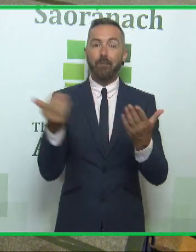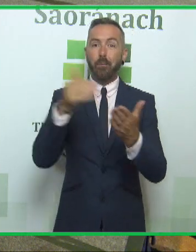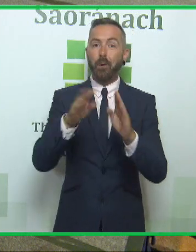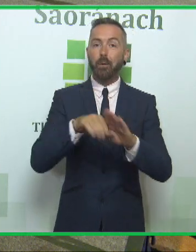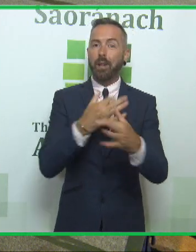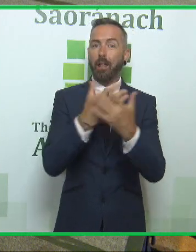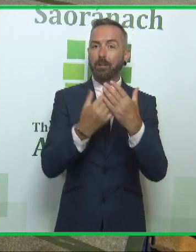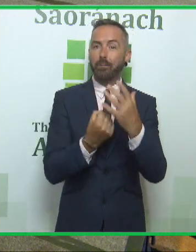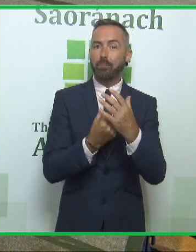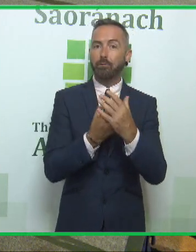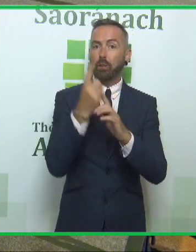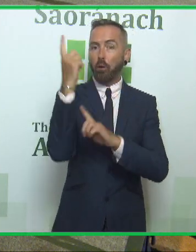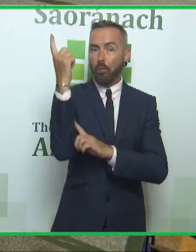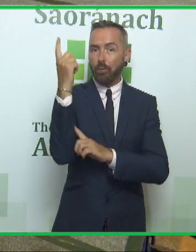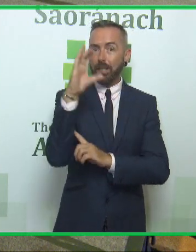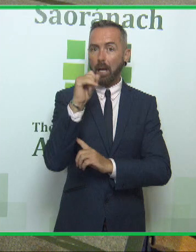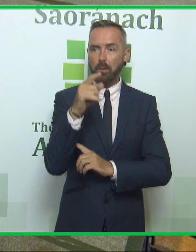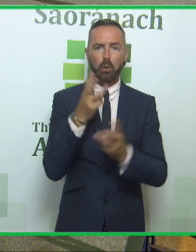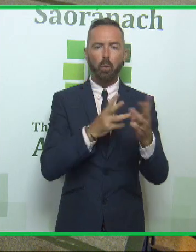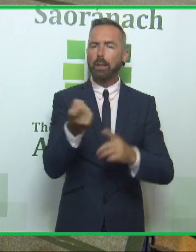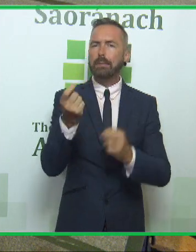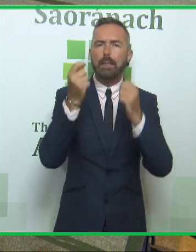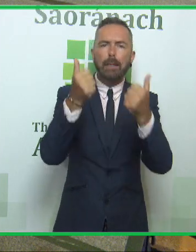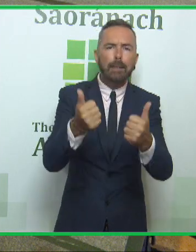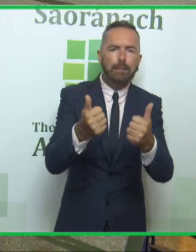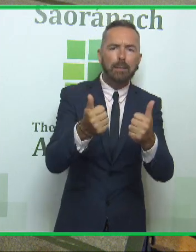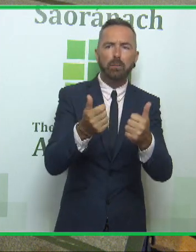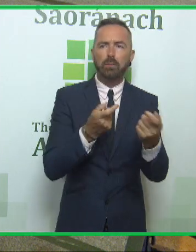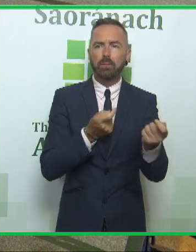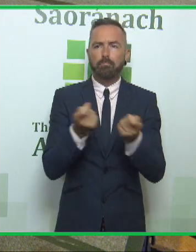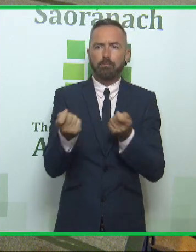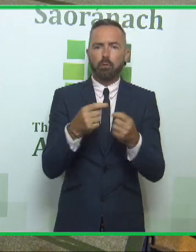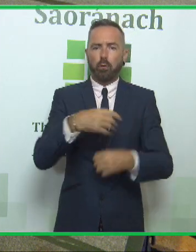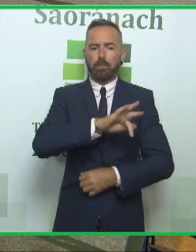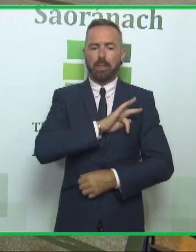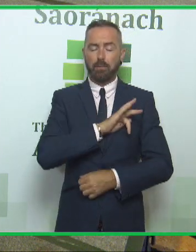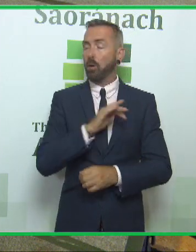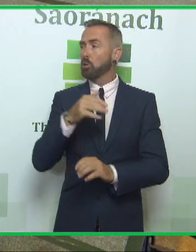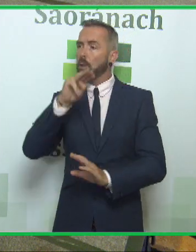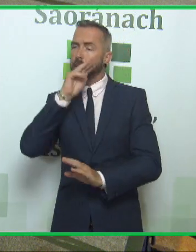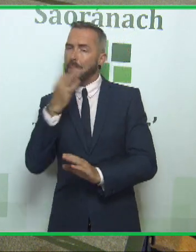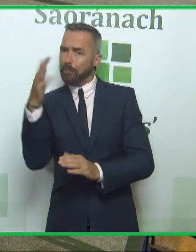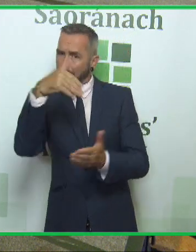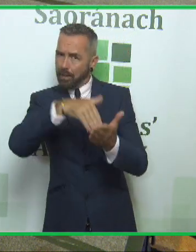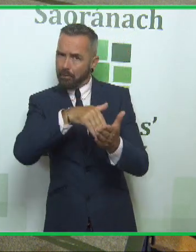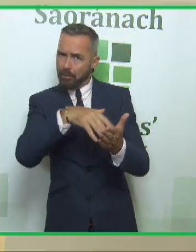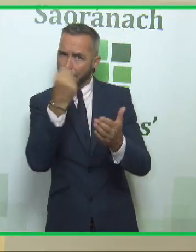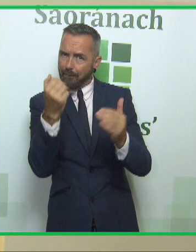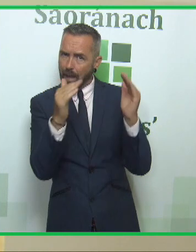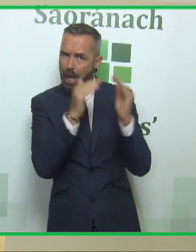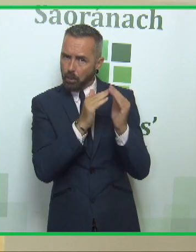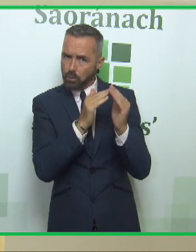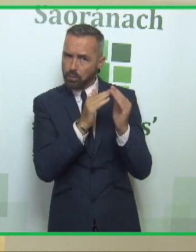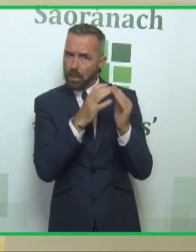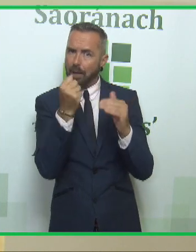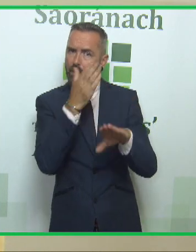is fairly easy. It's a lot of sort of just they drive their own car. So when you say that, if they have a house, if they have maybe they're